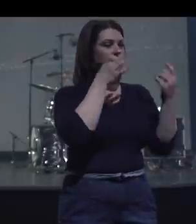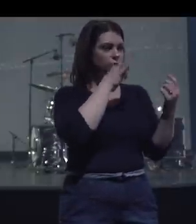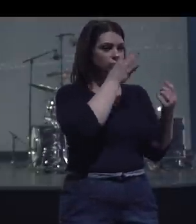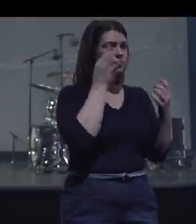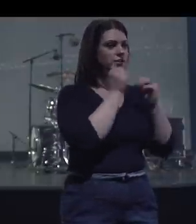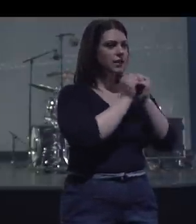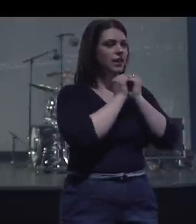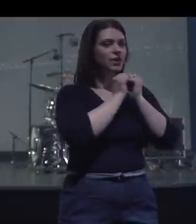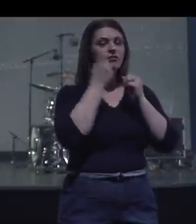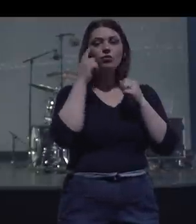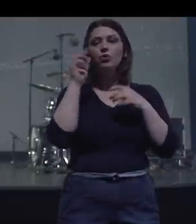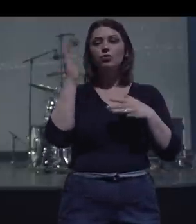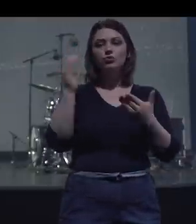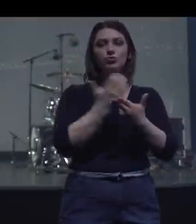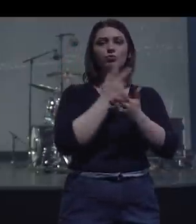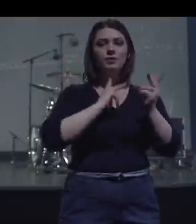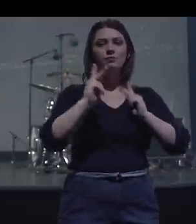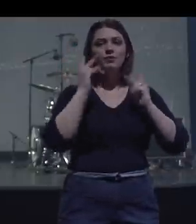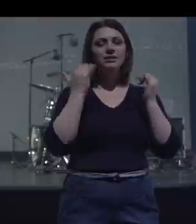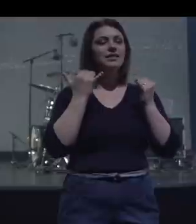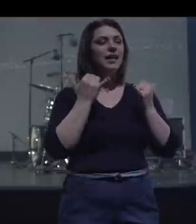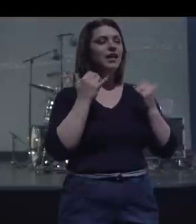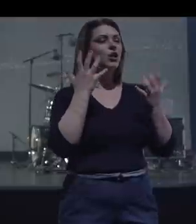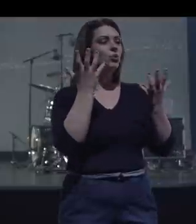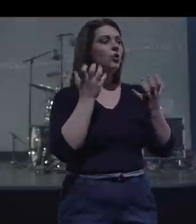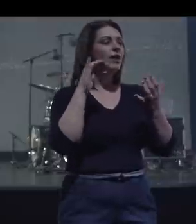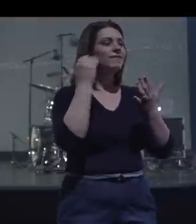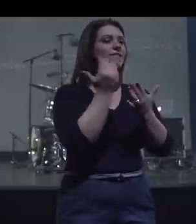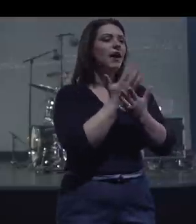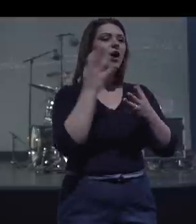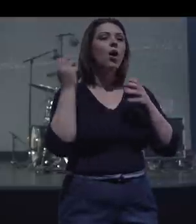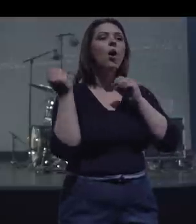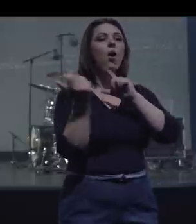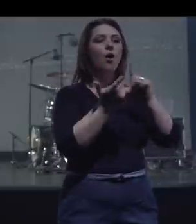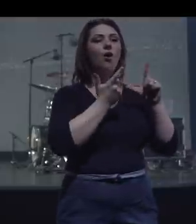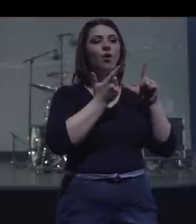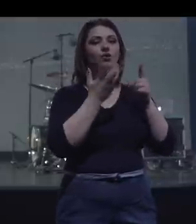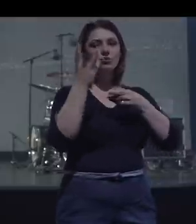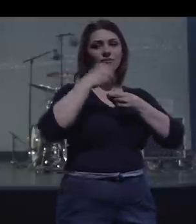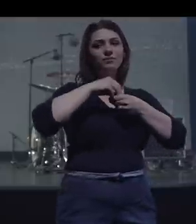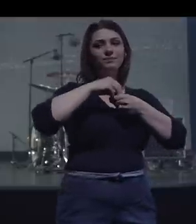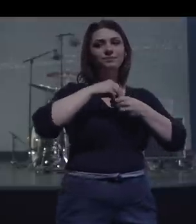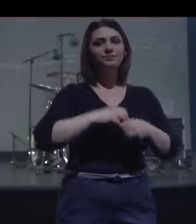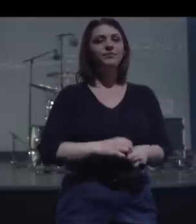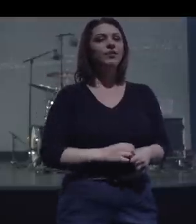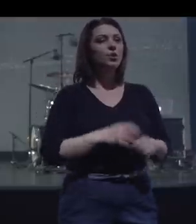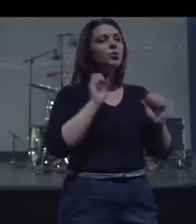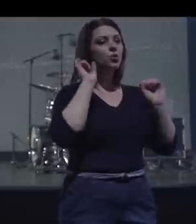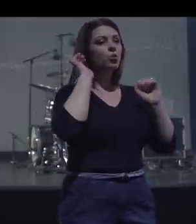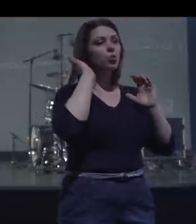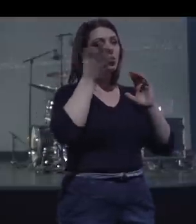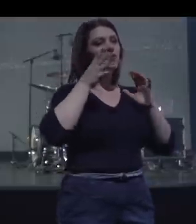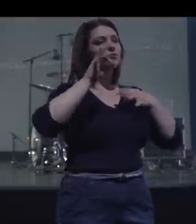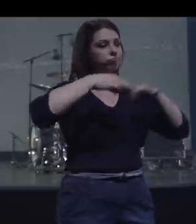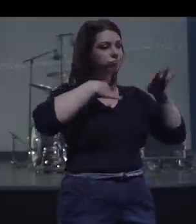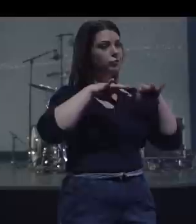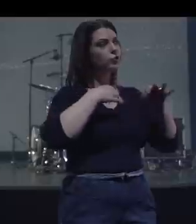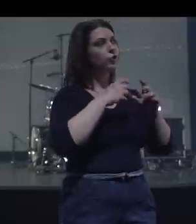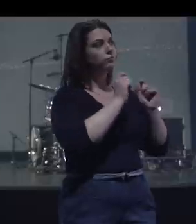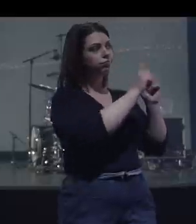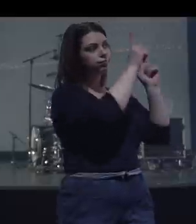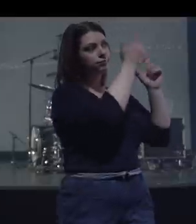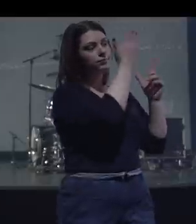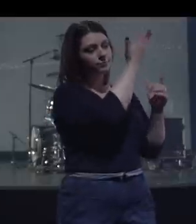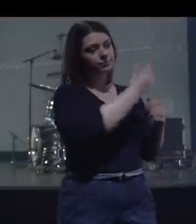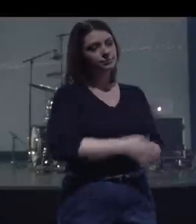us, we invite all followers of Christ to participate with us in this time. We'll share more instructions on our screens. For those of you watching